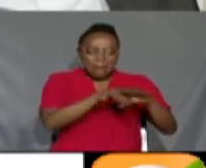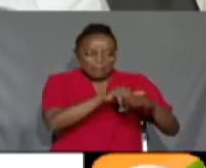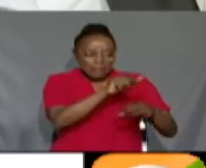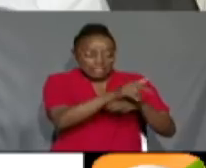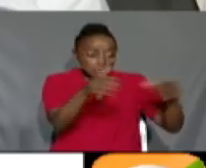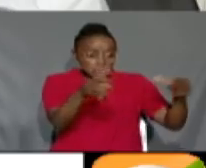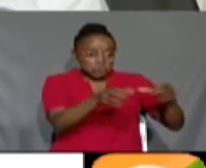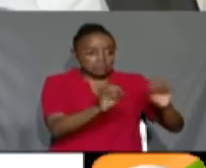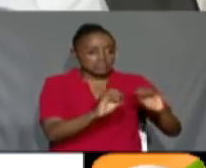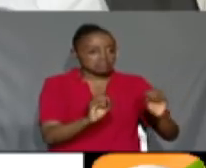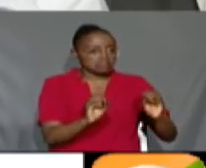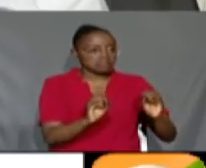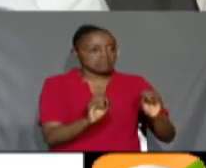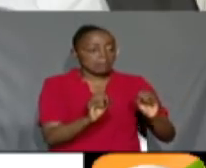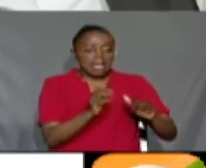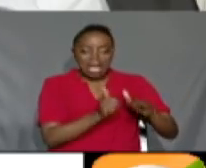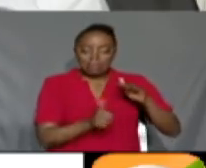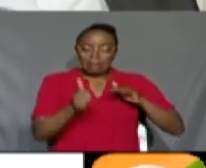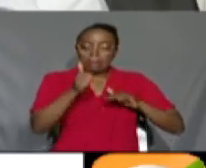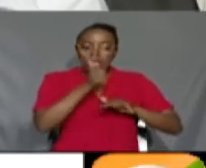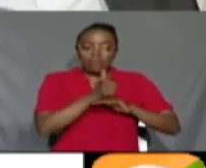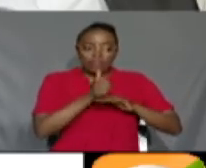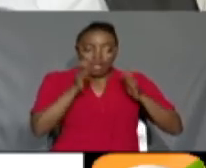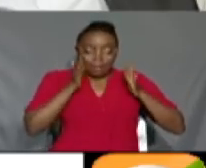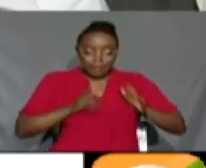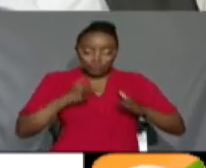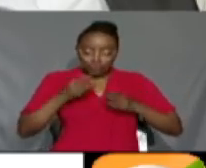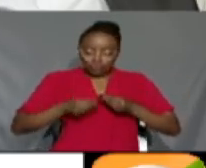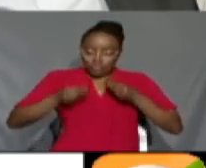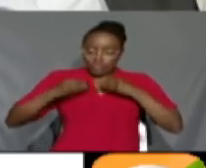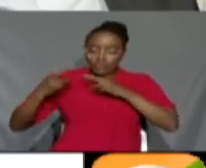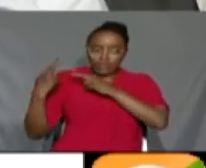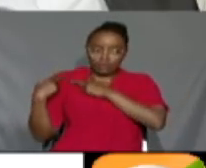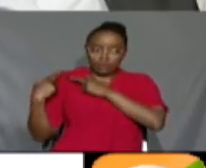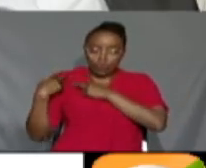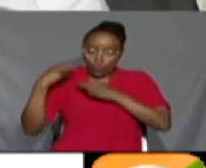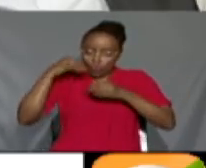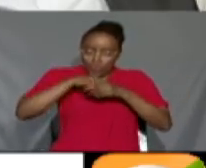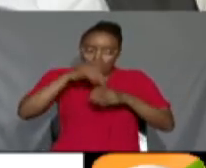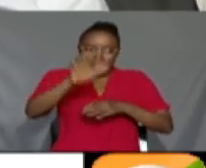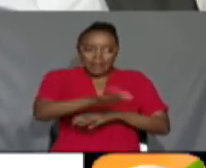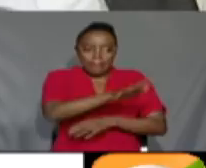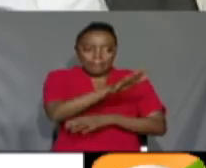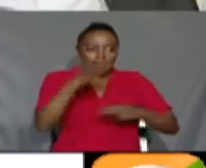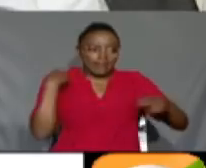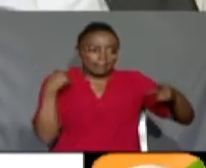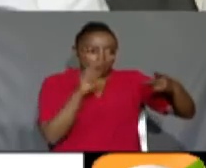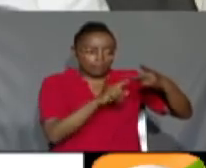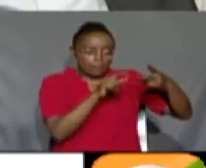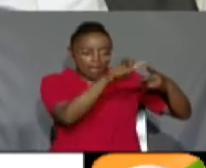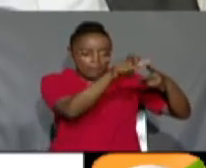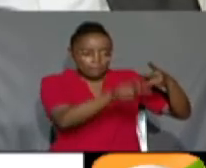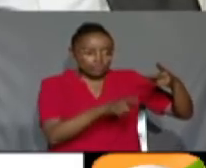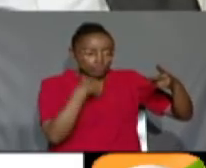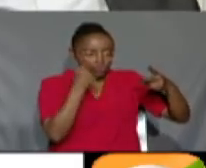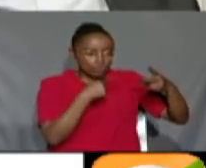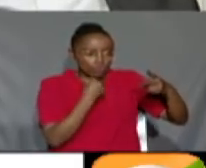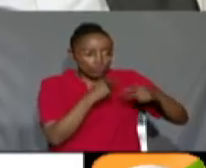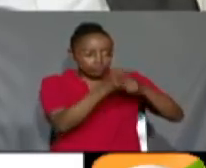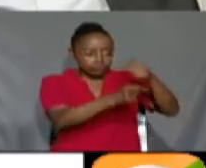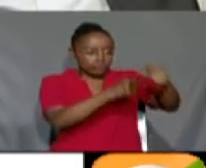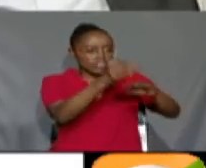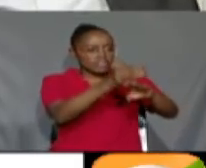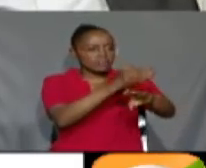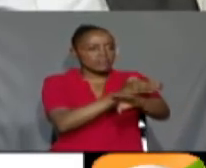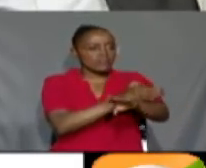I speak as a person who has been given a responsibility within Parliament, and two, as a person who has gone through this process